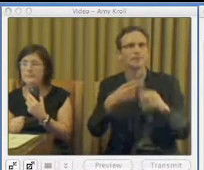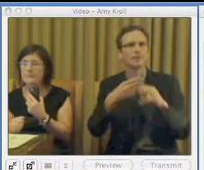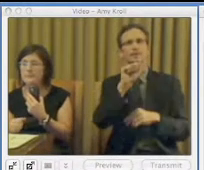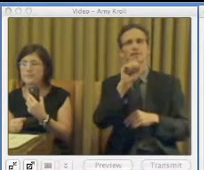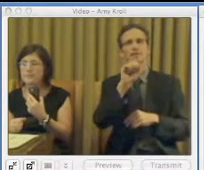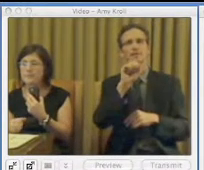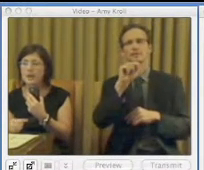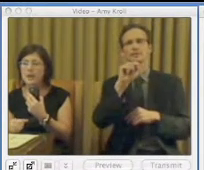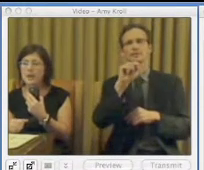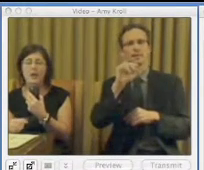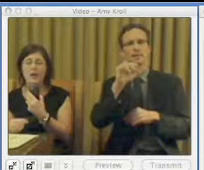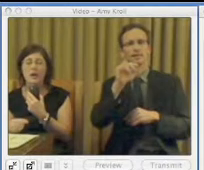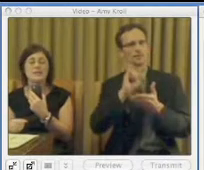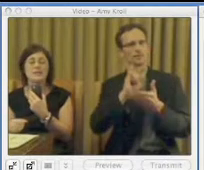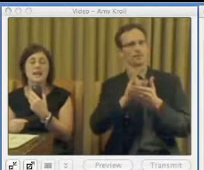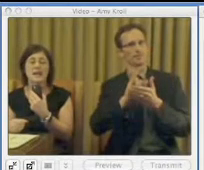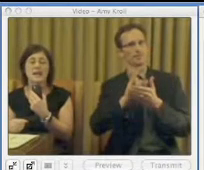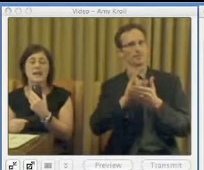where is it happening?